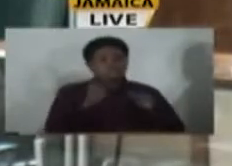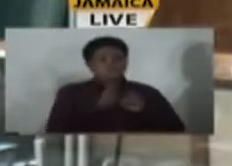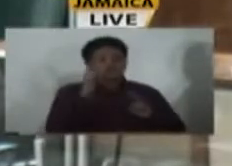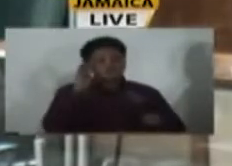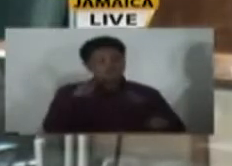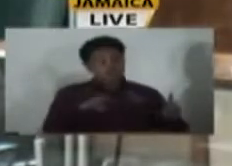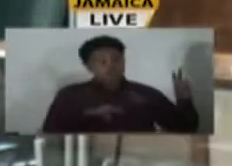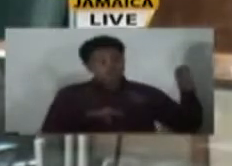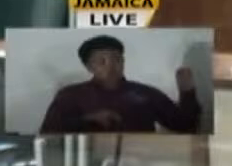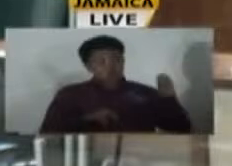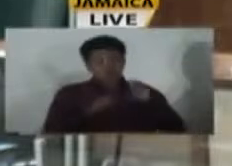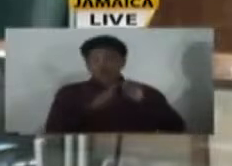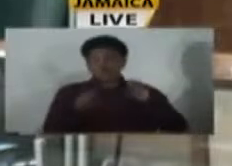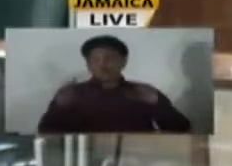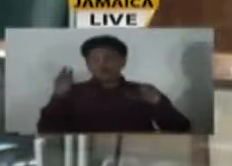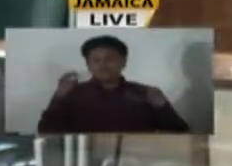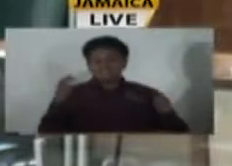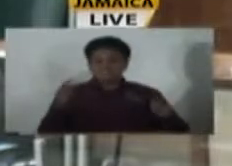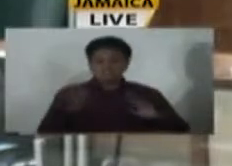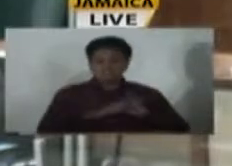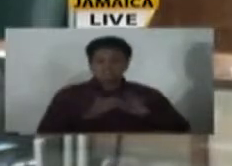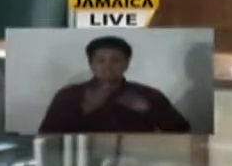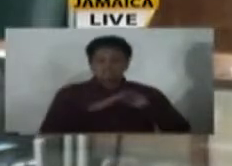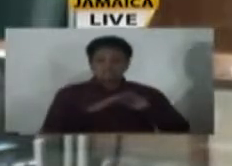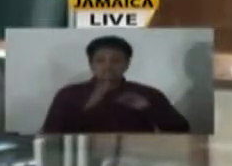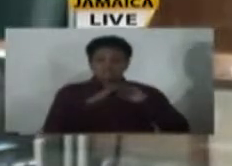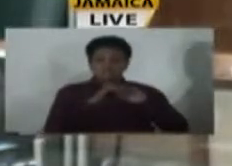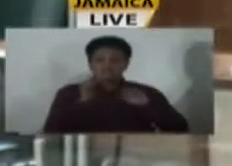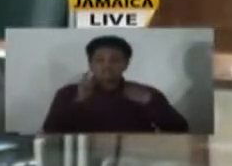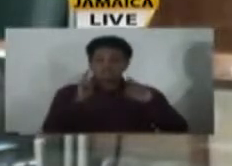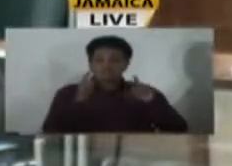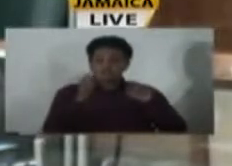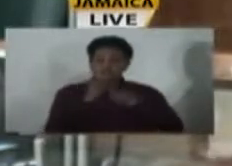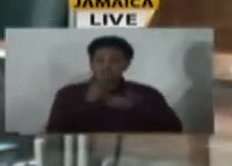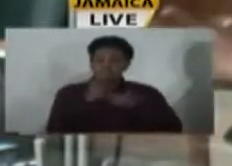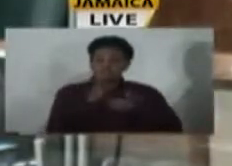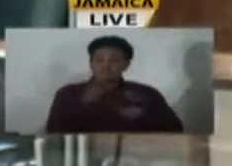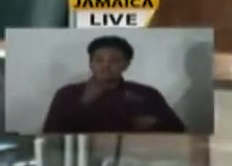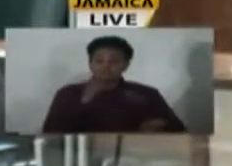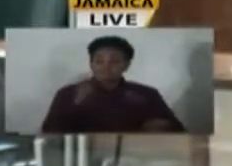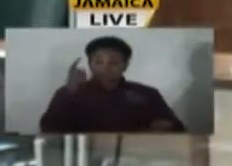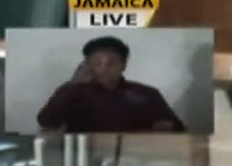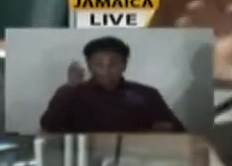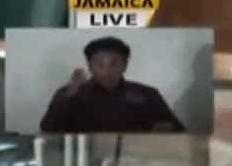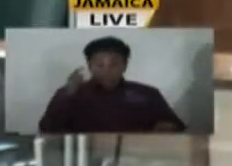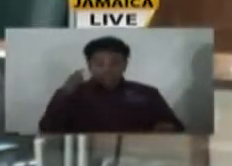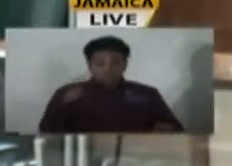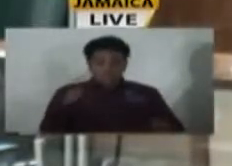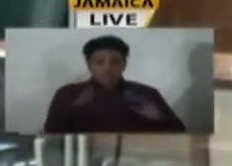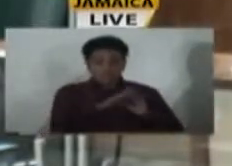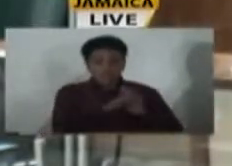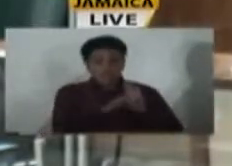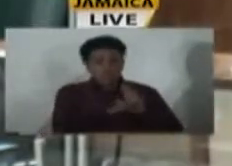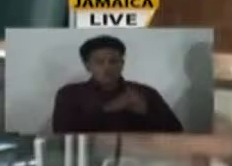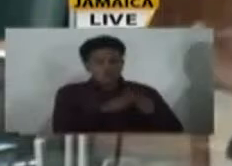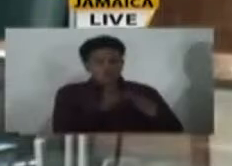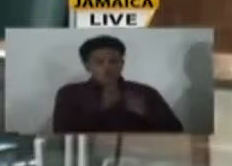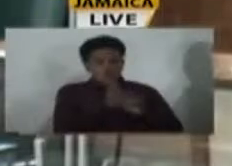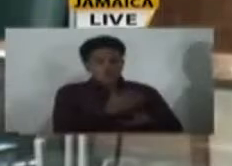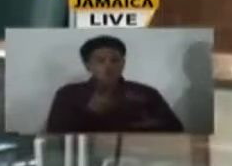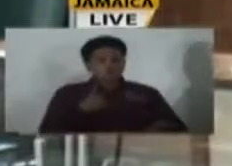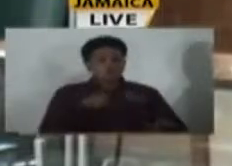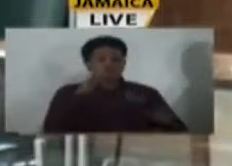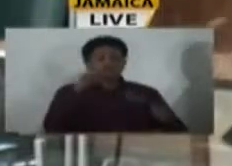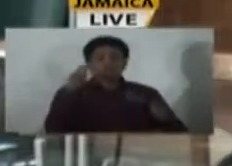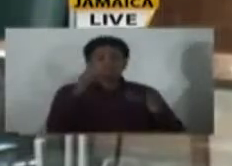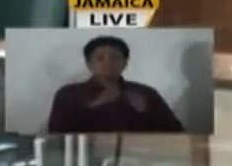between 2000 and 2016. Think about that. It is because of that background, Madam Speaker, we are